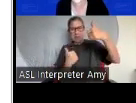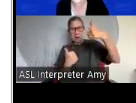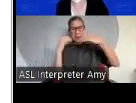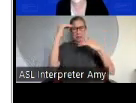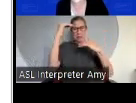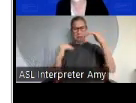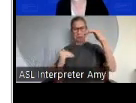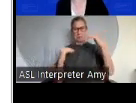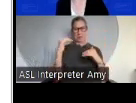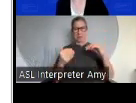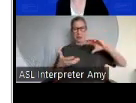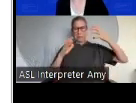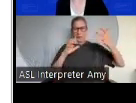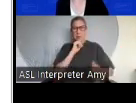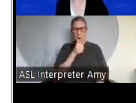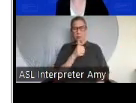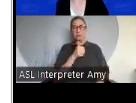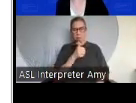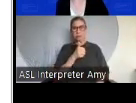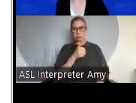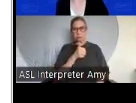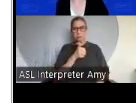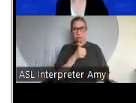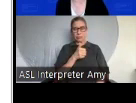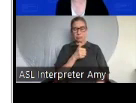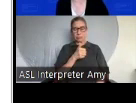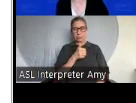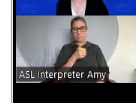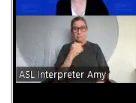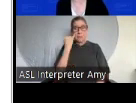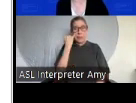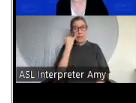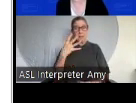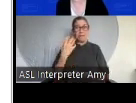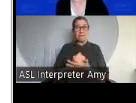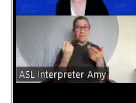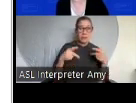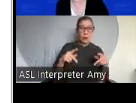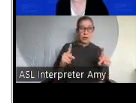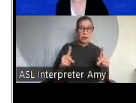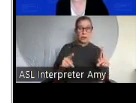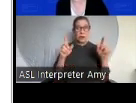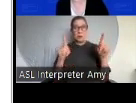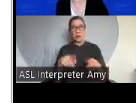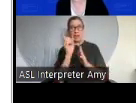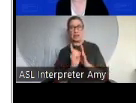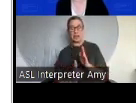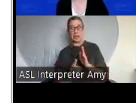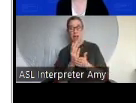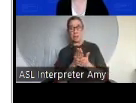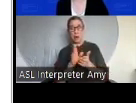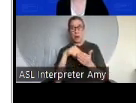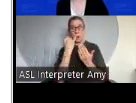like 39th and 42nd Street. So if there is an opportunity where someone in the design aspect of this project